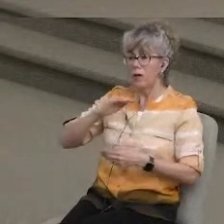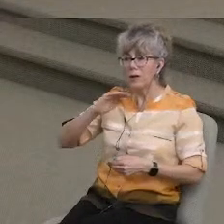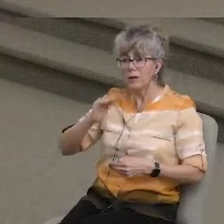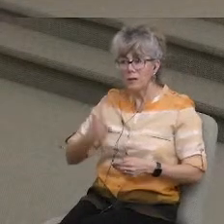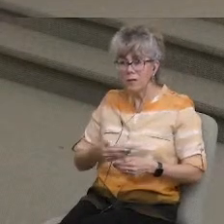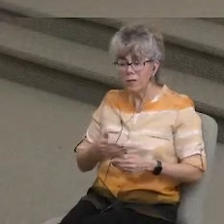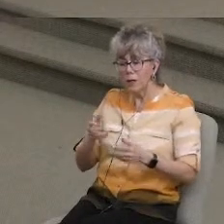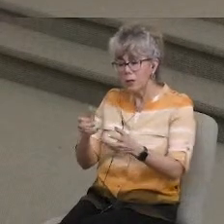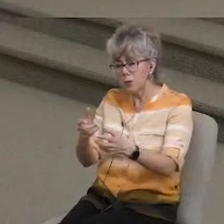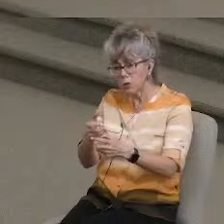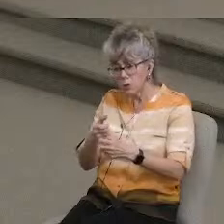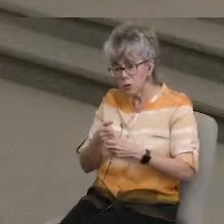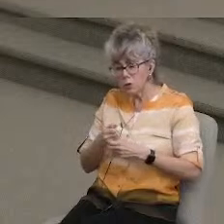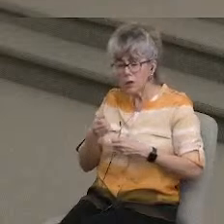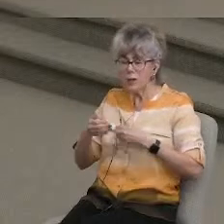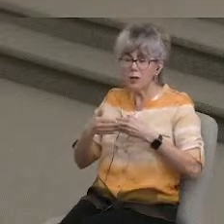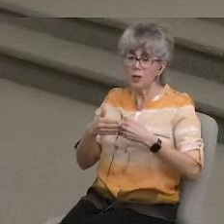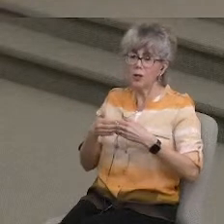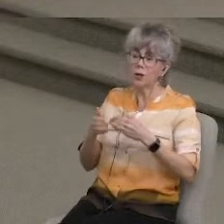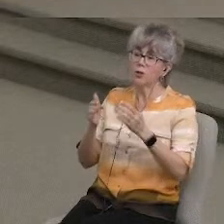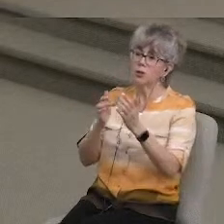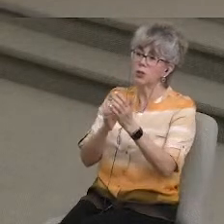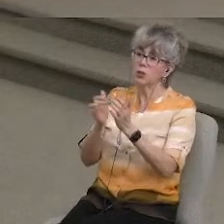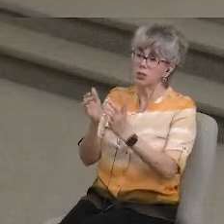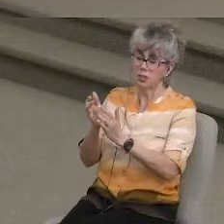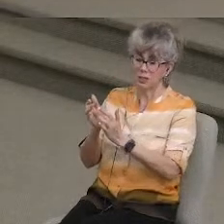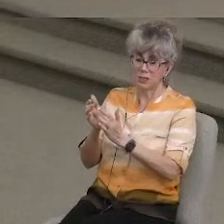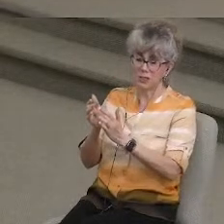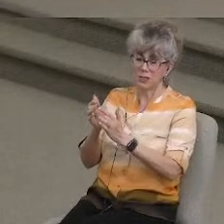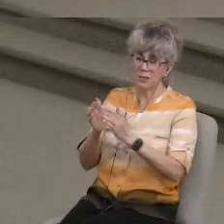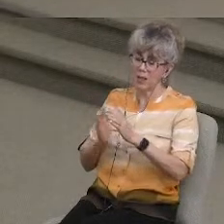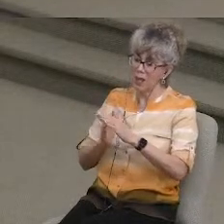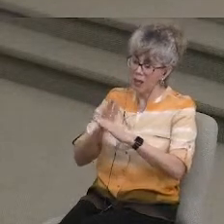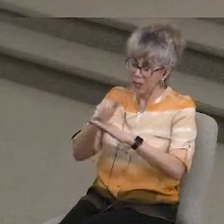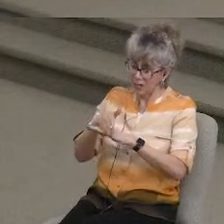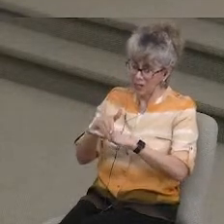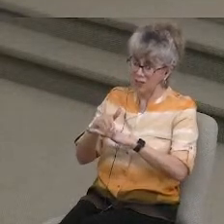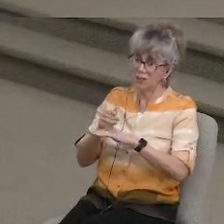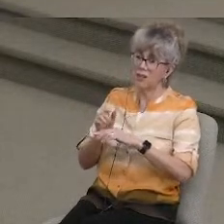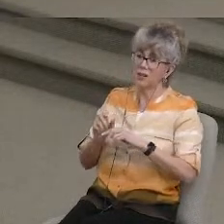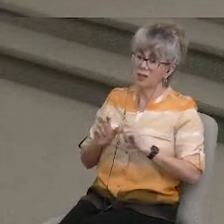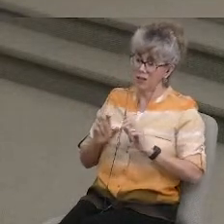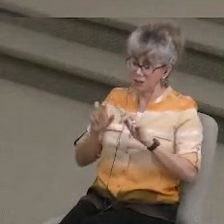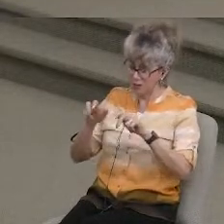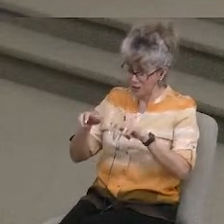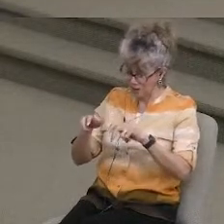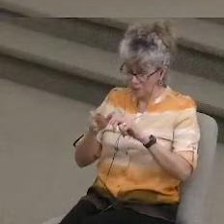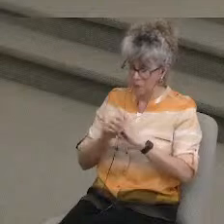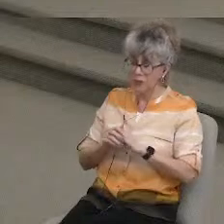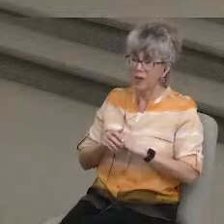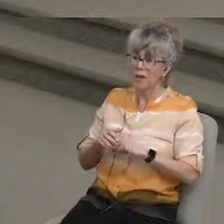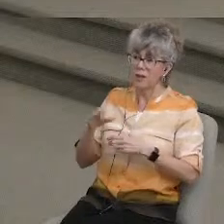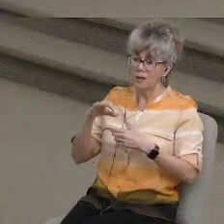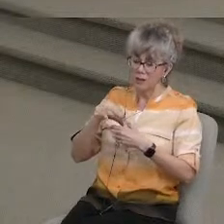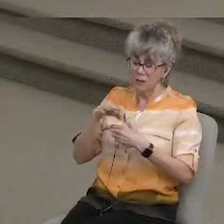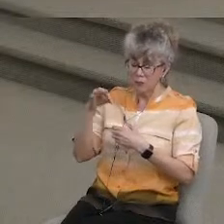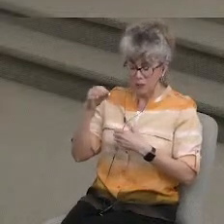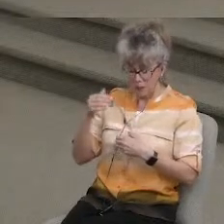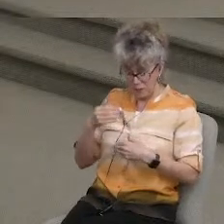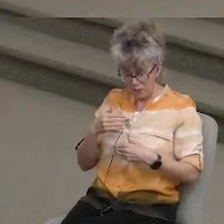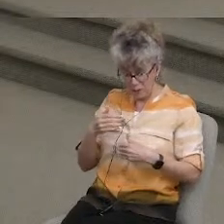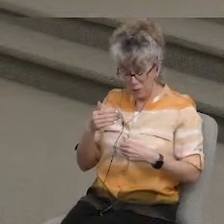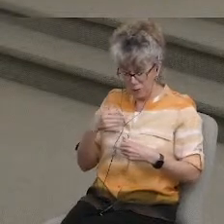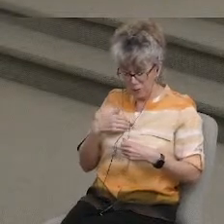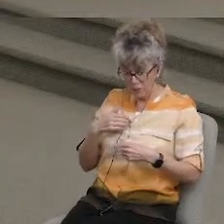As we close, I want you to think about this passage that Paul writes in Romans 8. the Spirit of God, the power